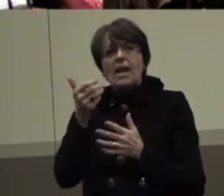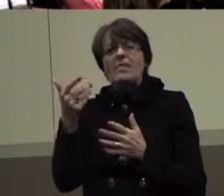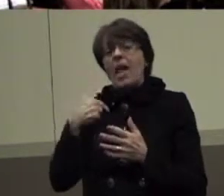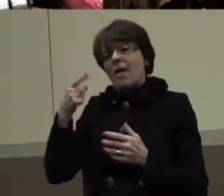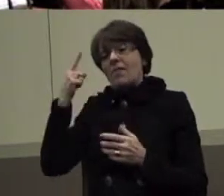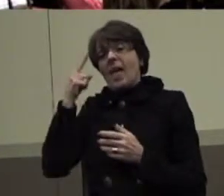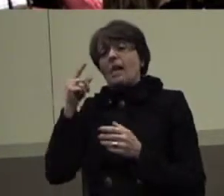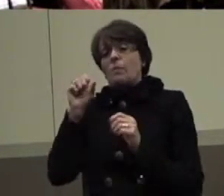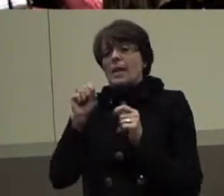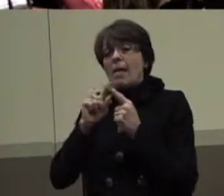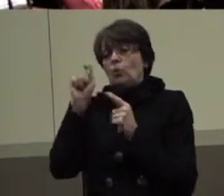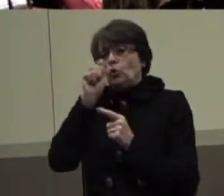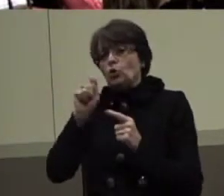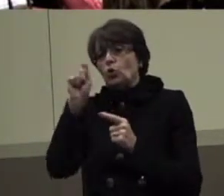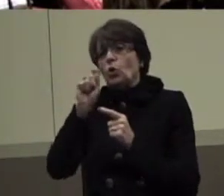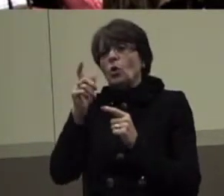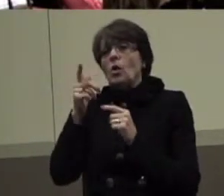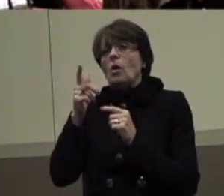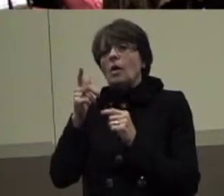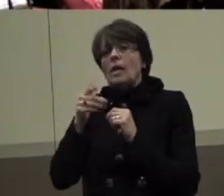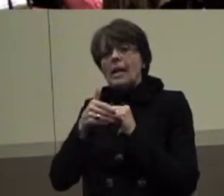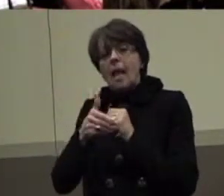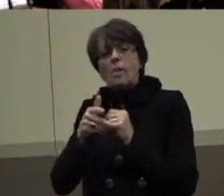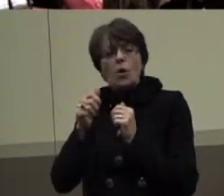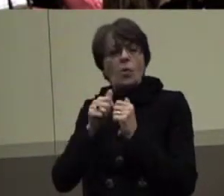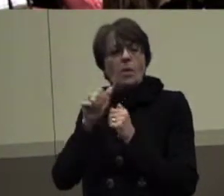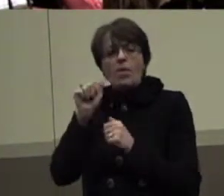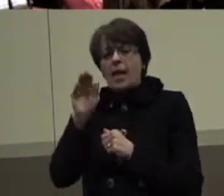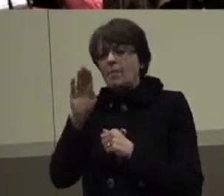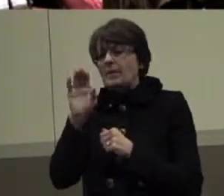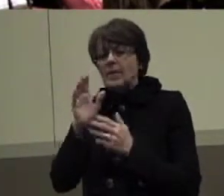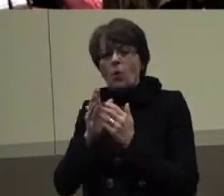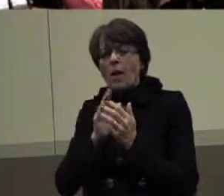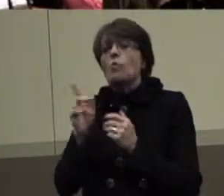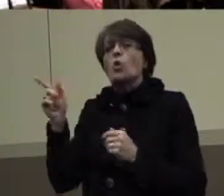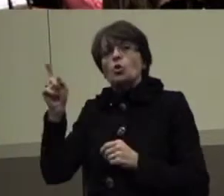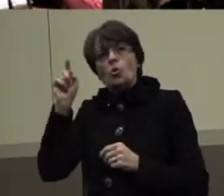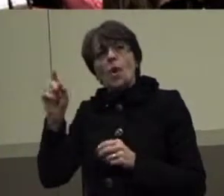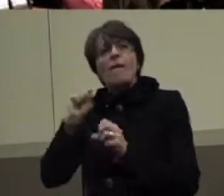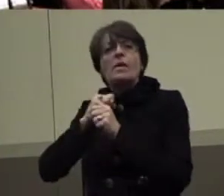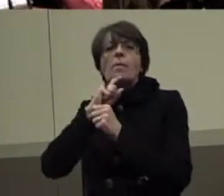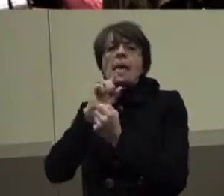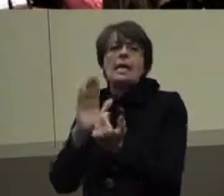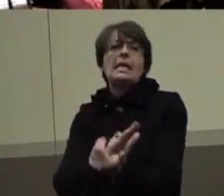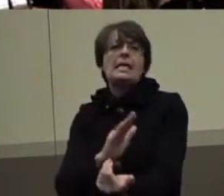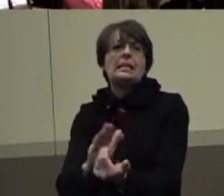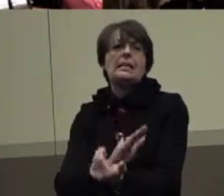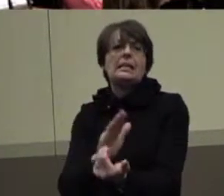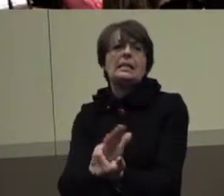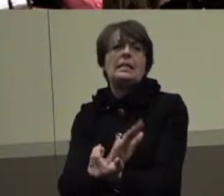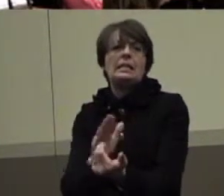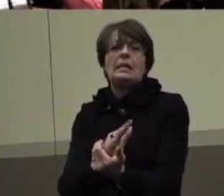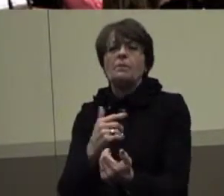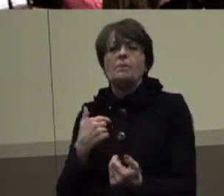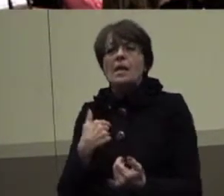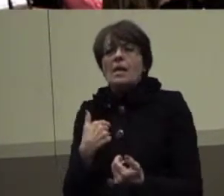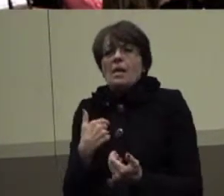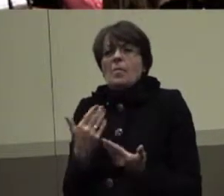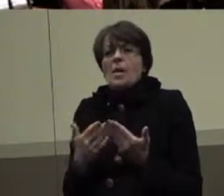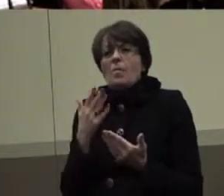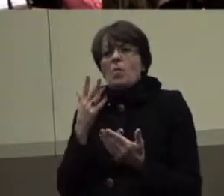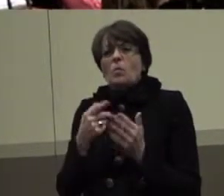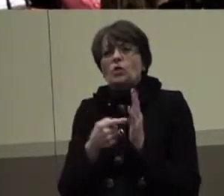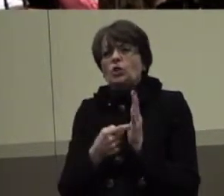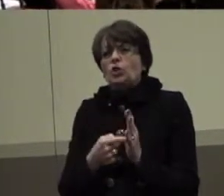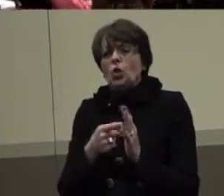circle or go through and just write an A, B, C or whatever. You've got to make it so easy, and I can't wait. Maybe I'll just show you